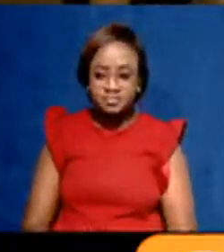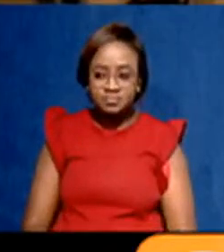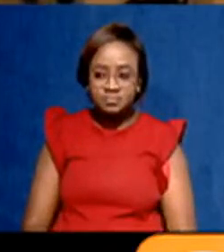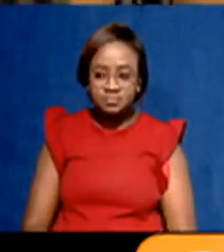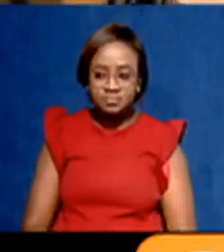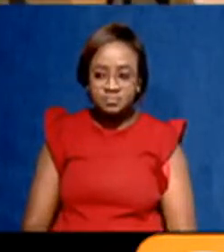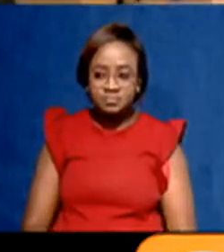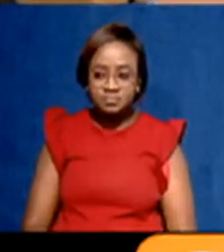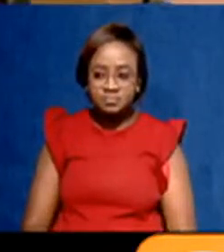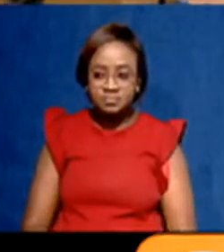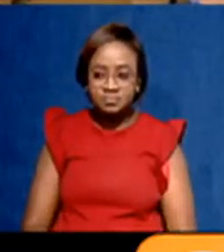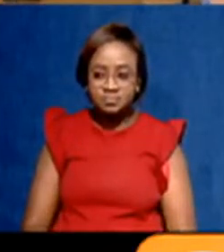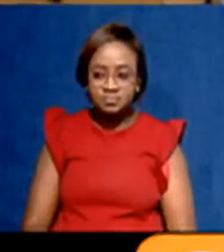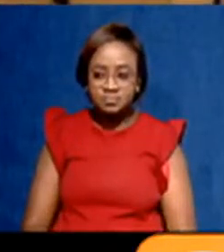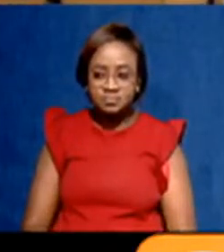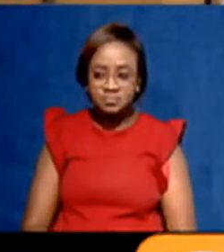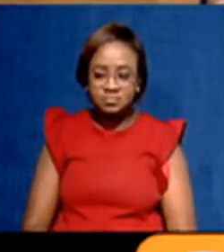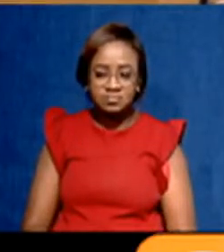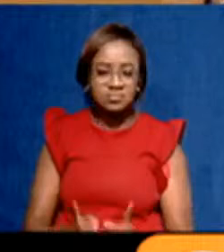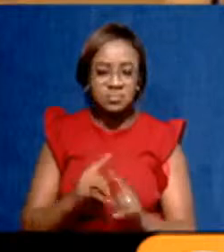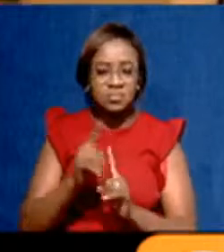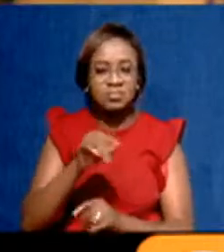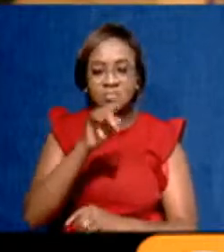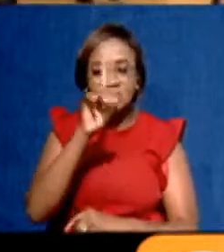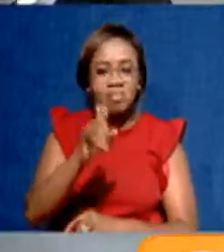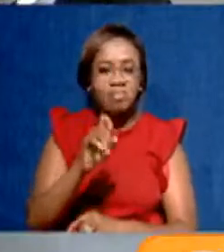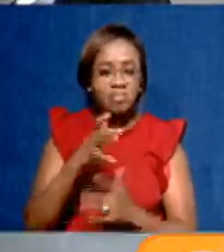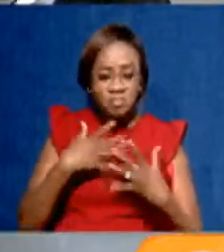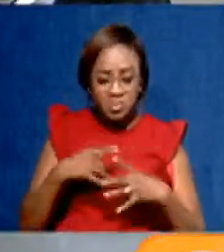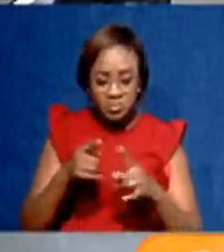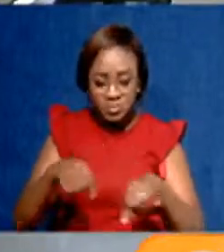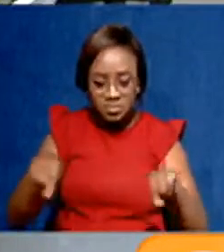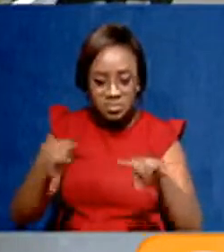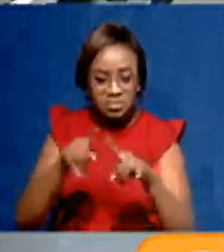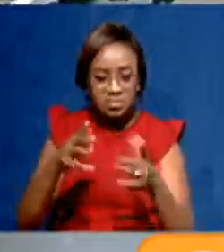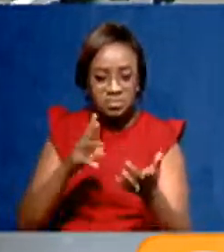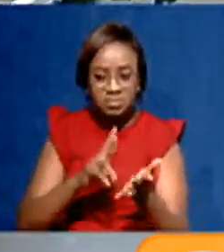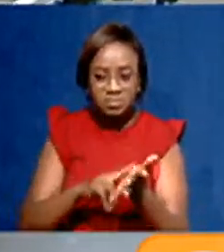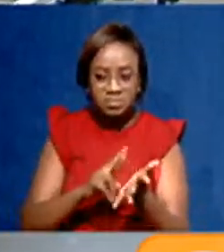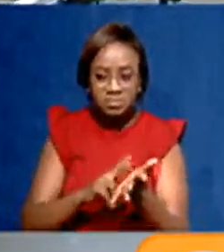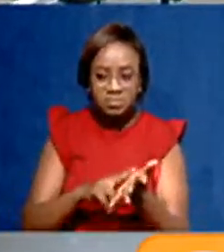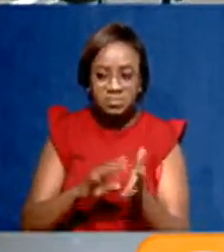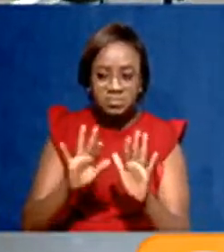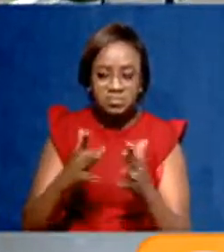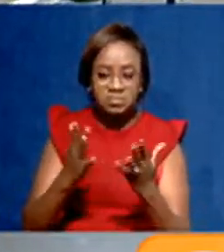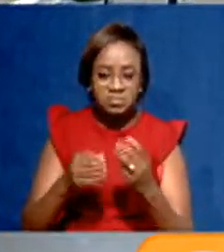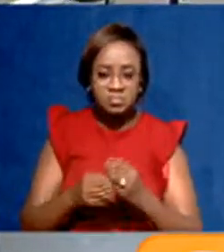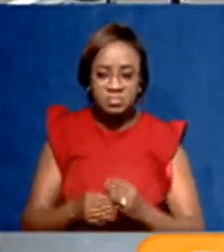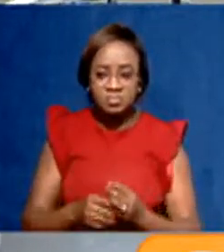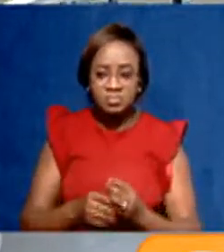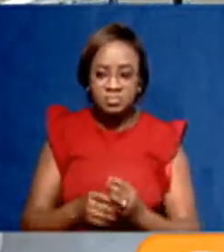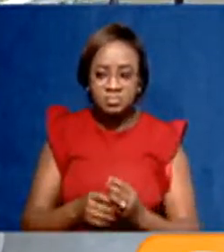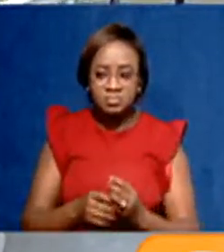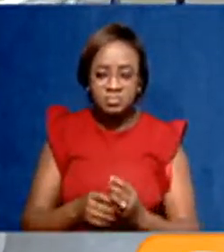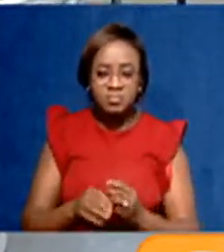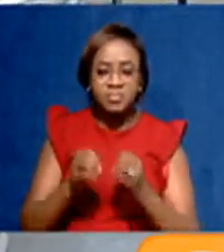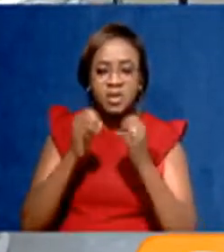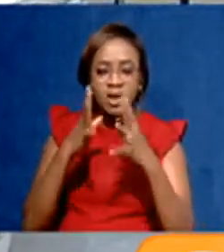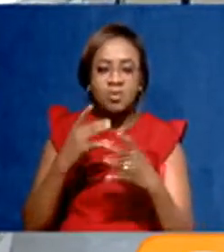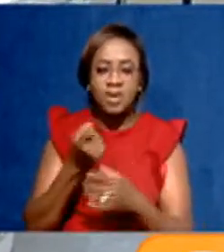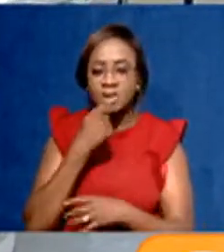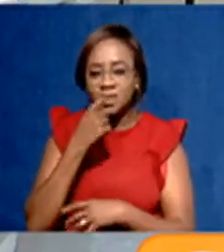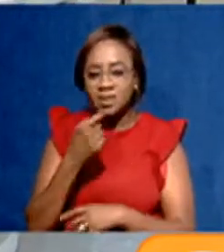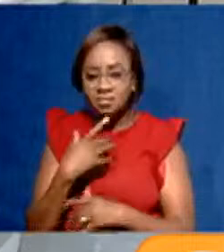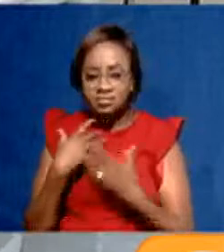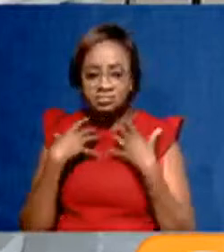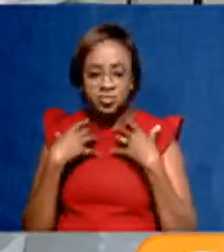Maureen, remedied. And what about onboarding these personnel? Because there's a question here from Andrew who says, how many medical officers, doctors